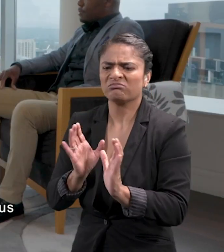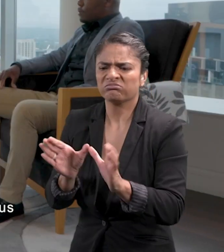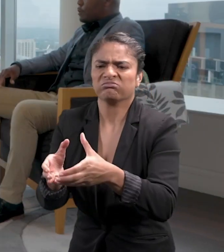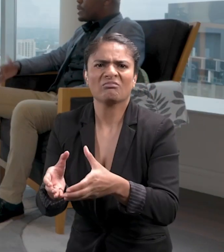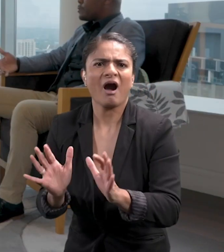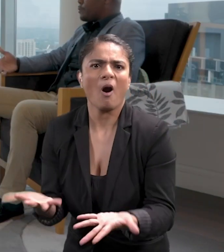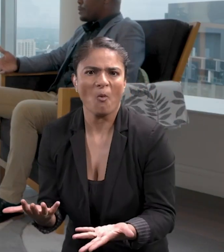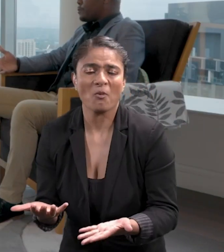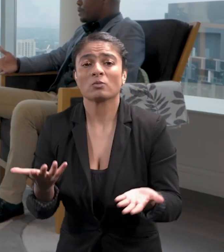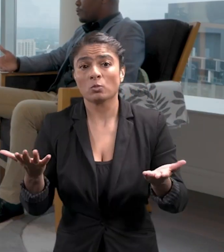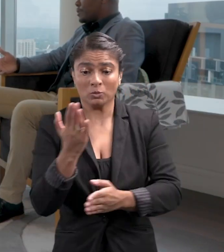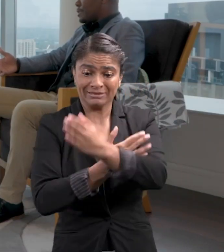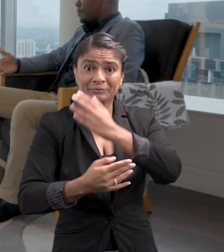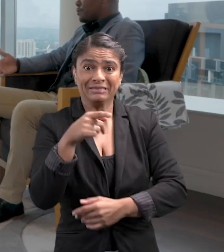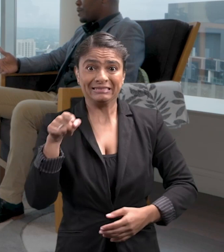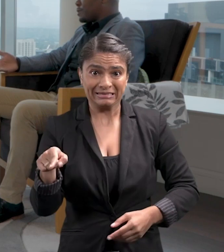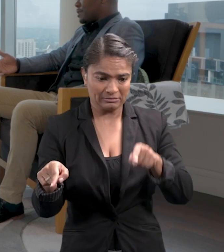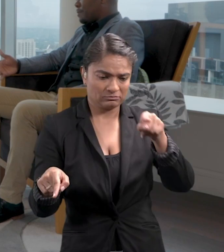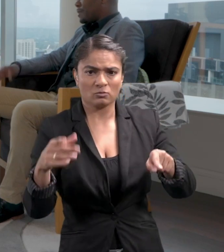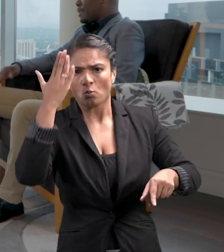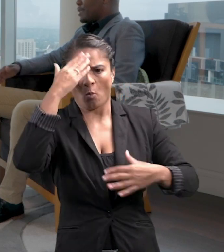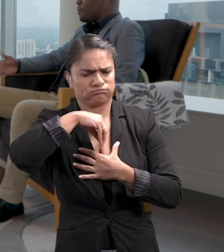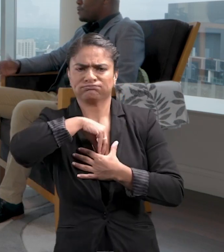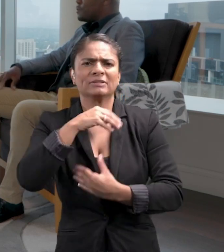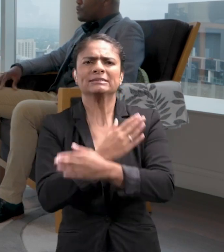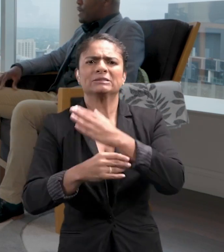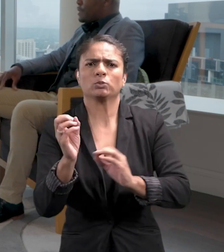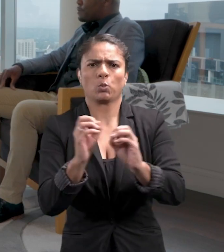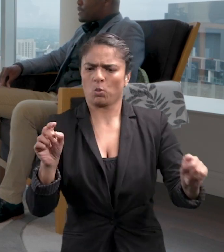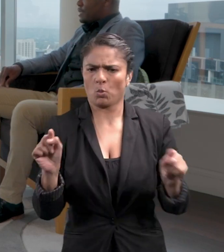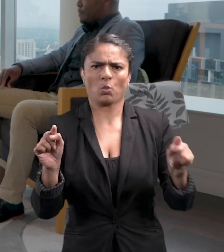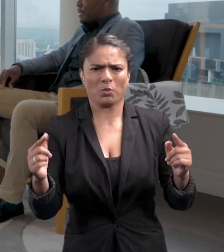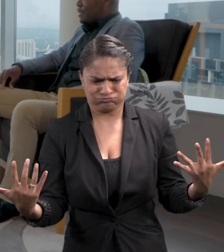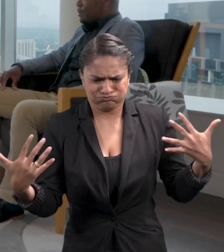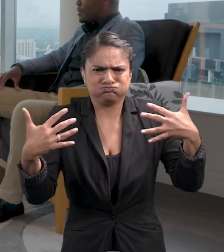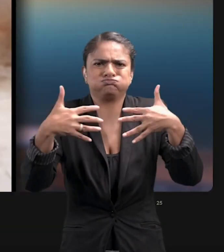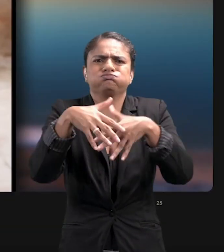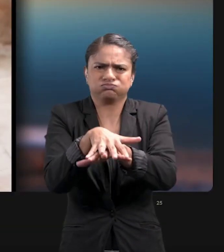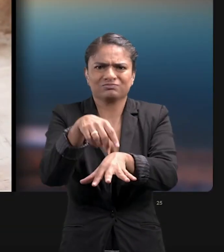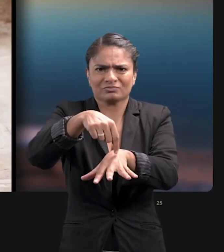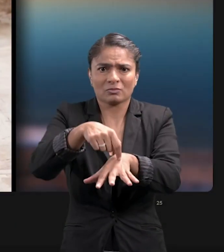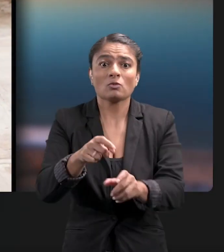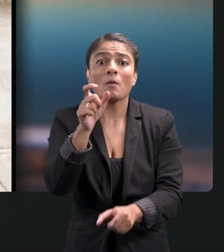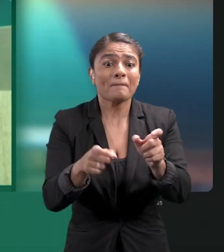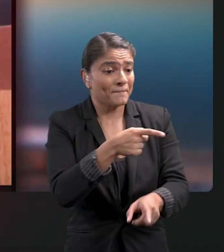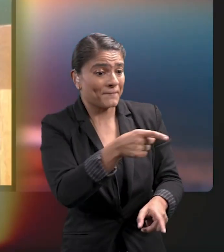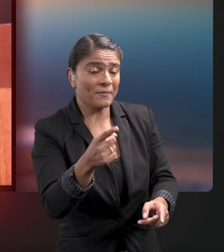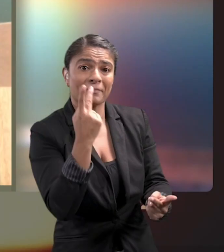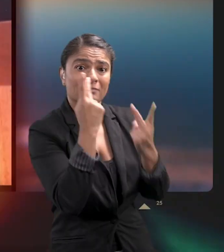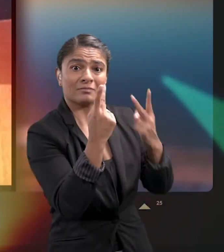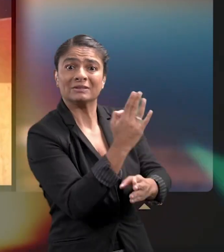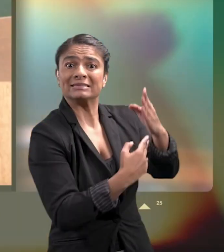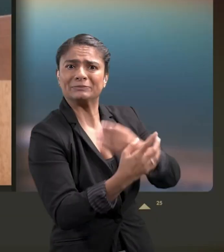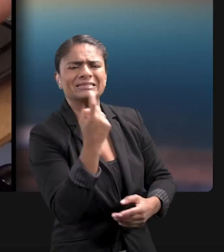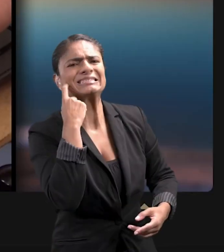status. And whereas you are known as a person without a disability, and now you are a person with a disability and all that. With people with